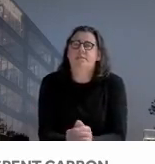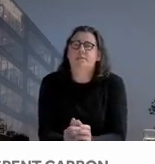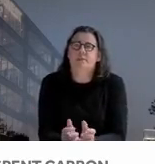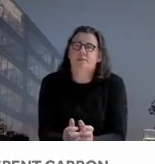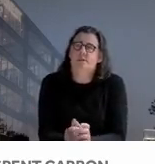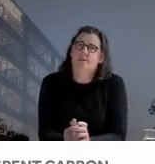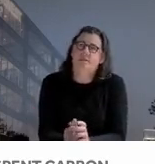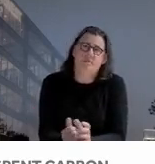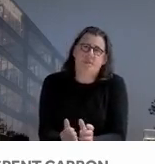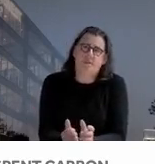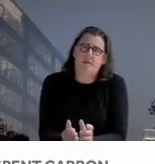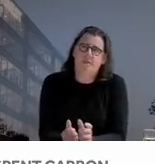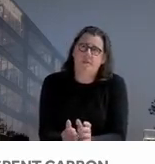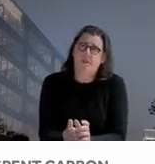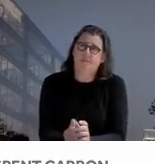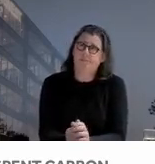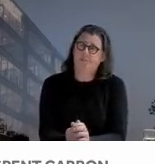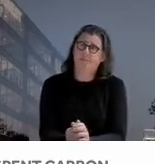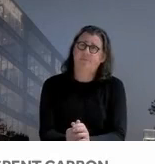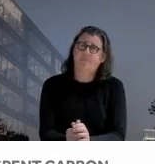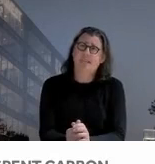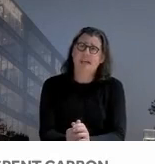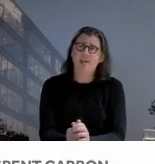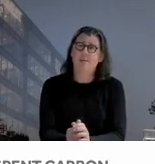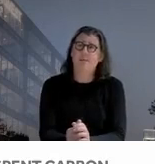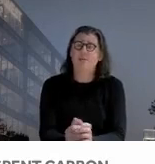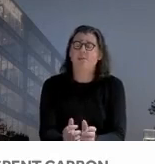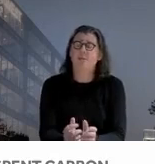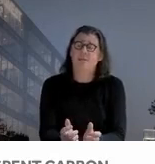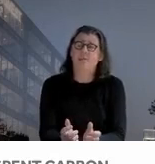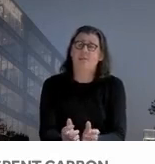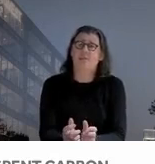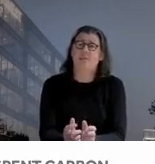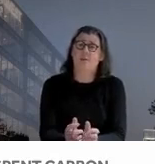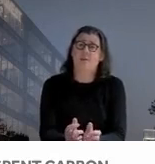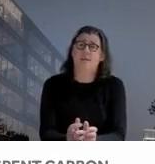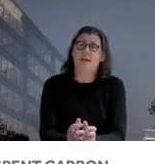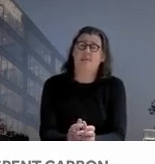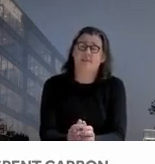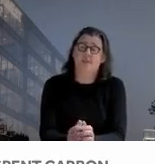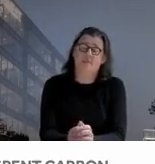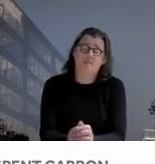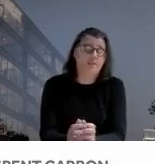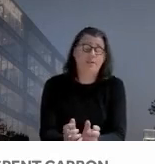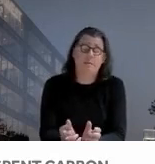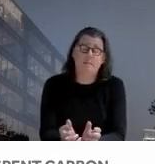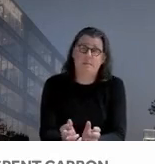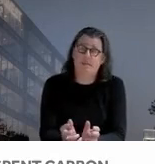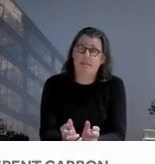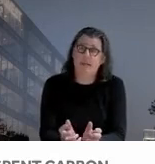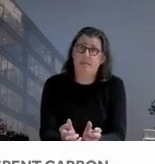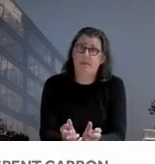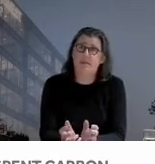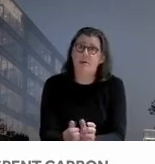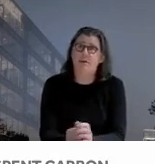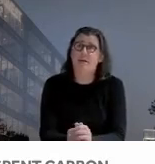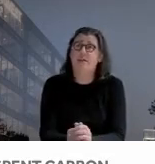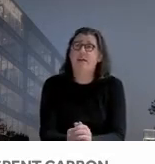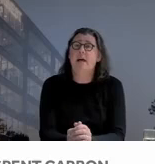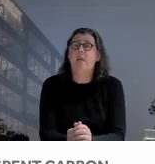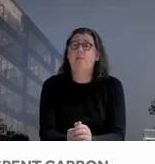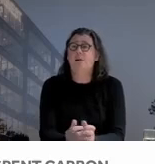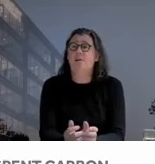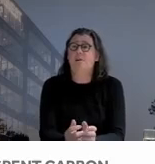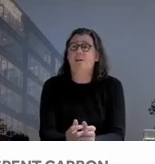the existing structure, some of the services, and we took the material that was the dominant material in that being